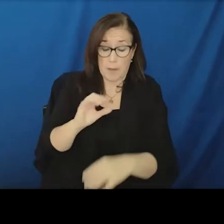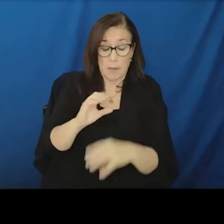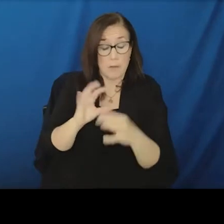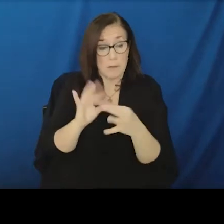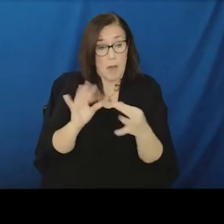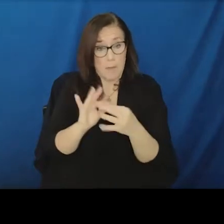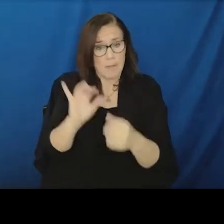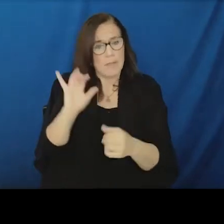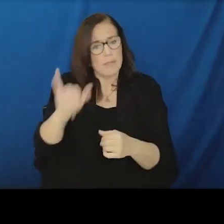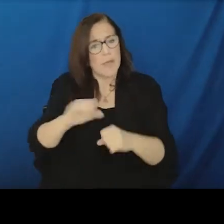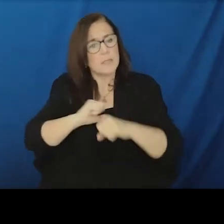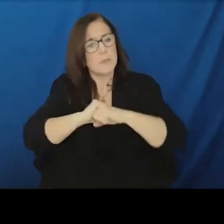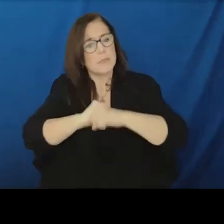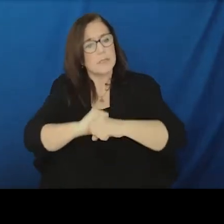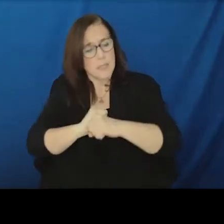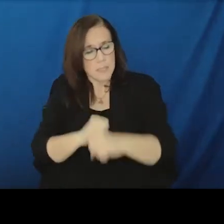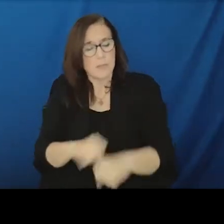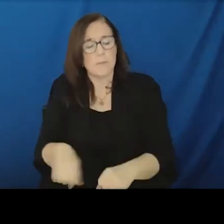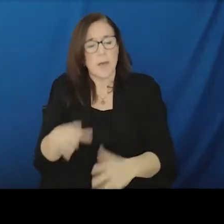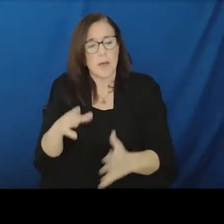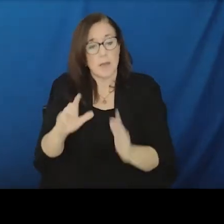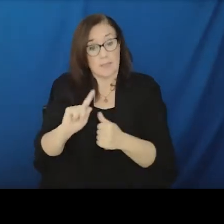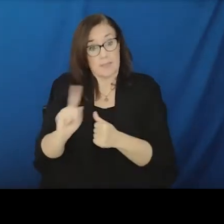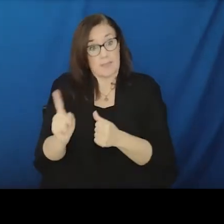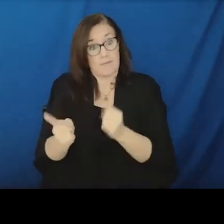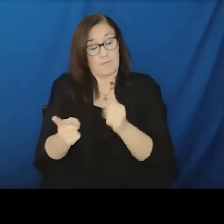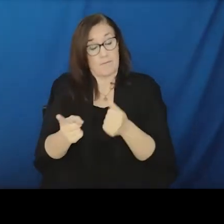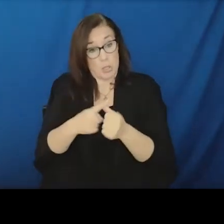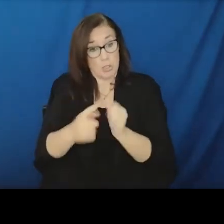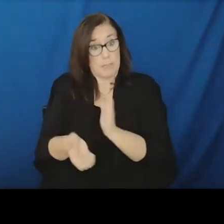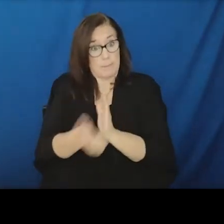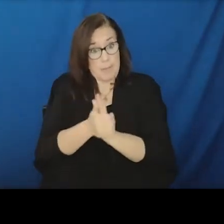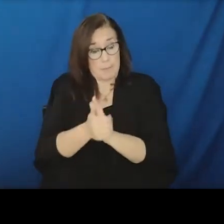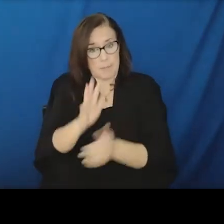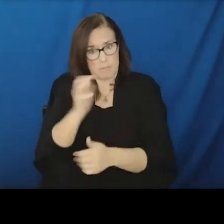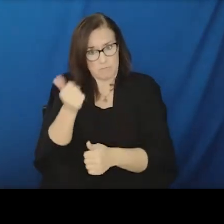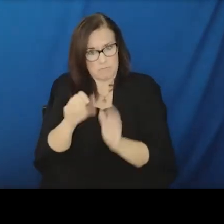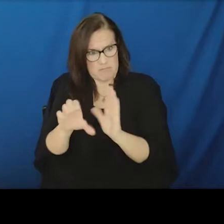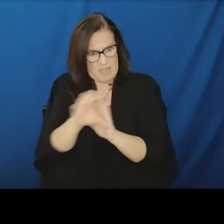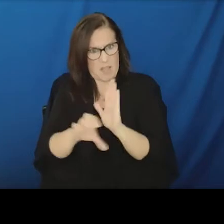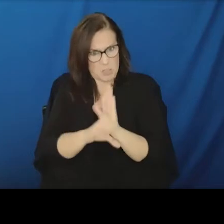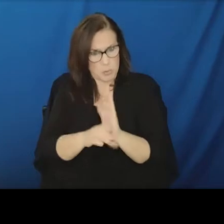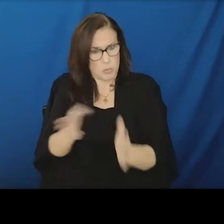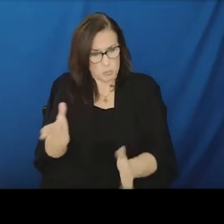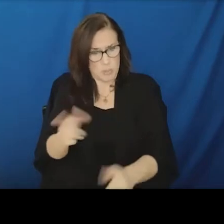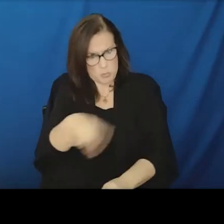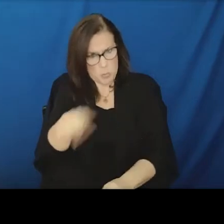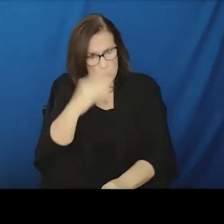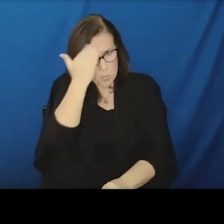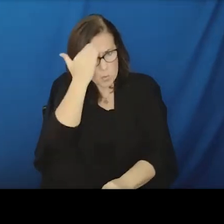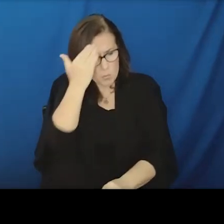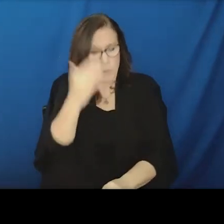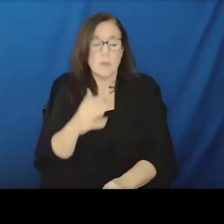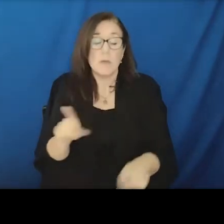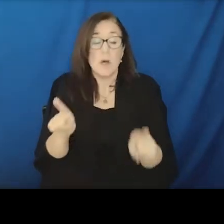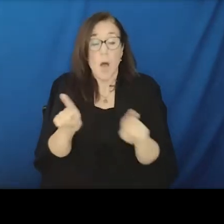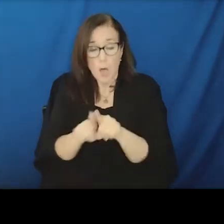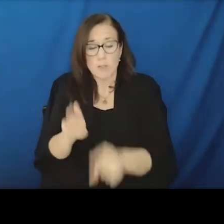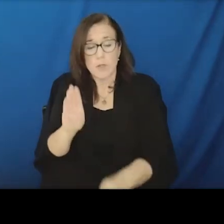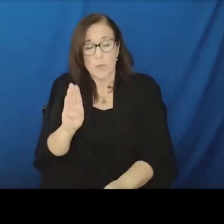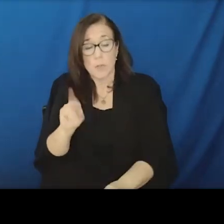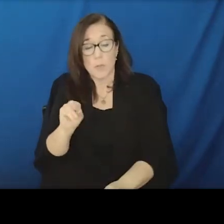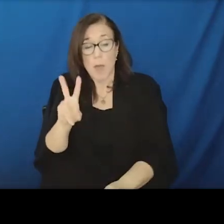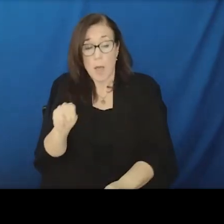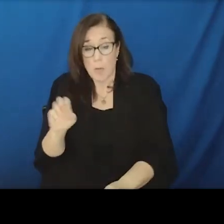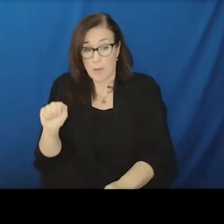First Amendment to the United States Constitution, as you are aware. It's also protected under the Brown Act. And I would